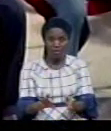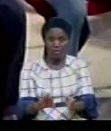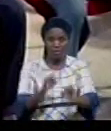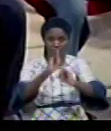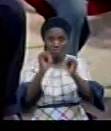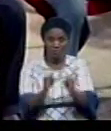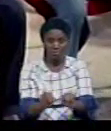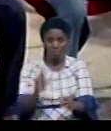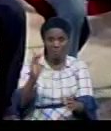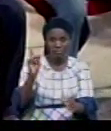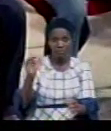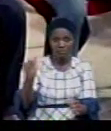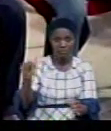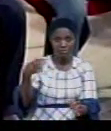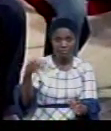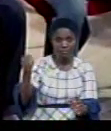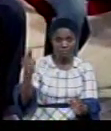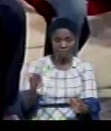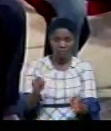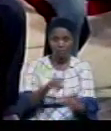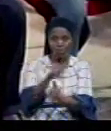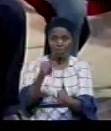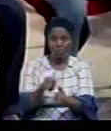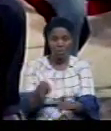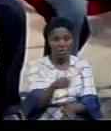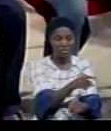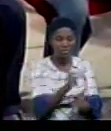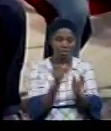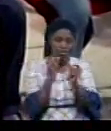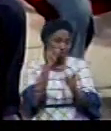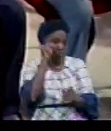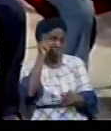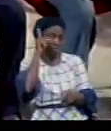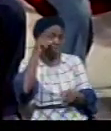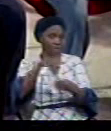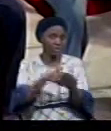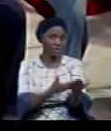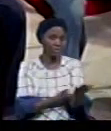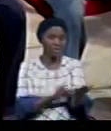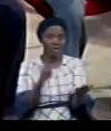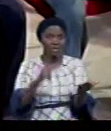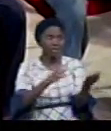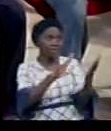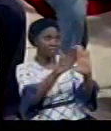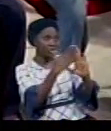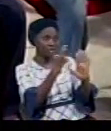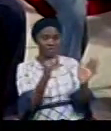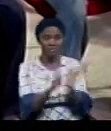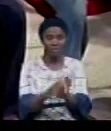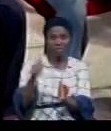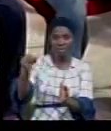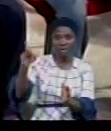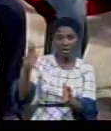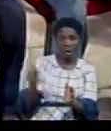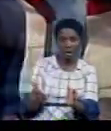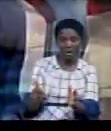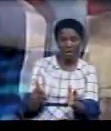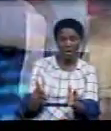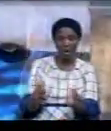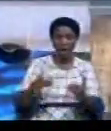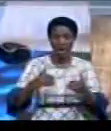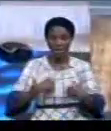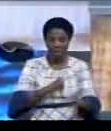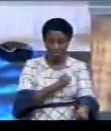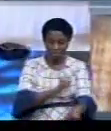the morning, the presence of that ark of the covenant are blown down,